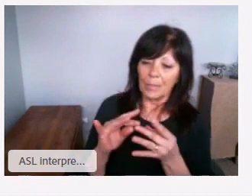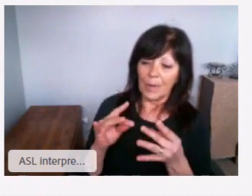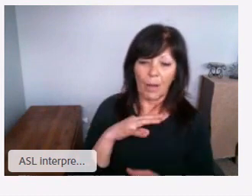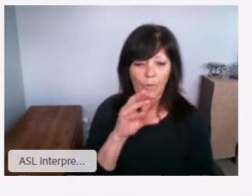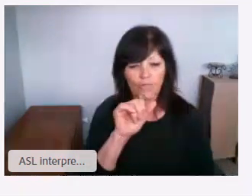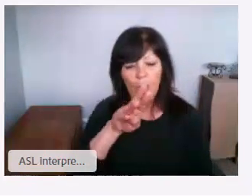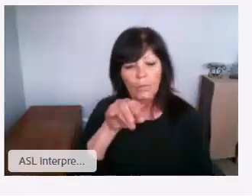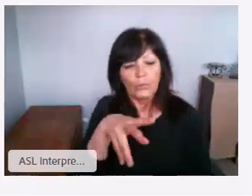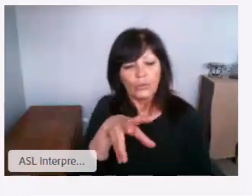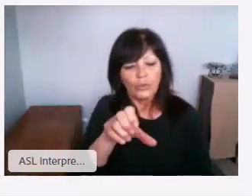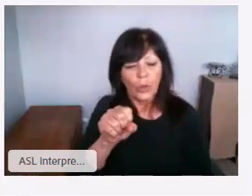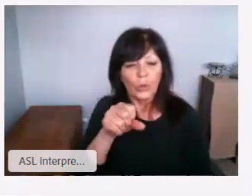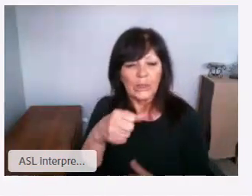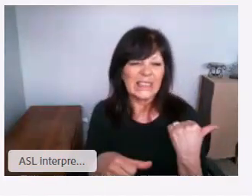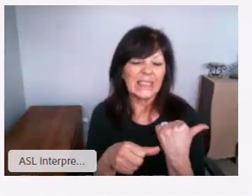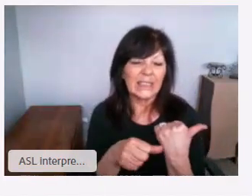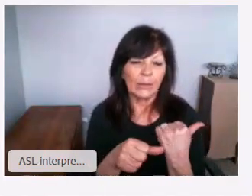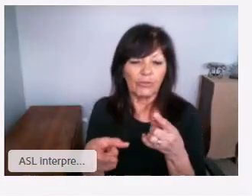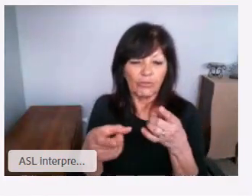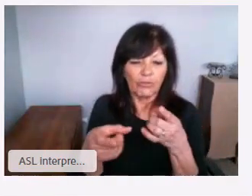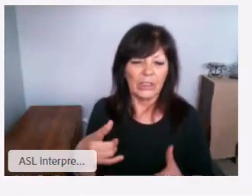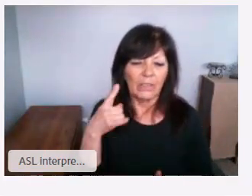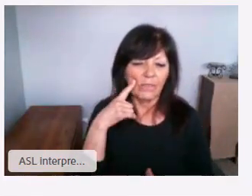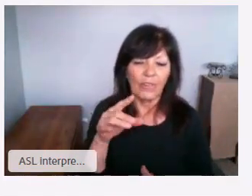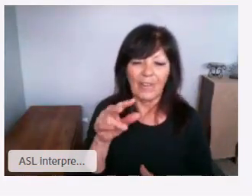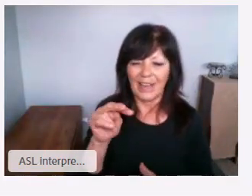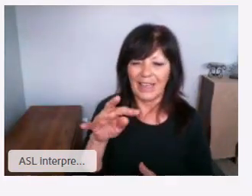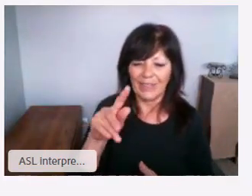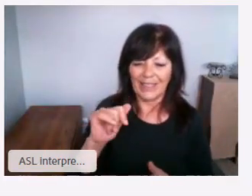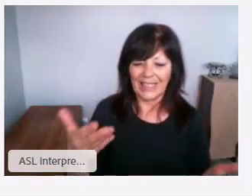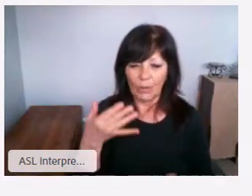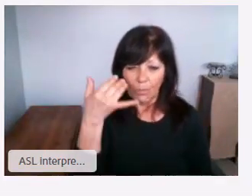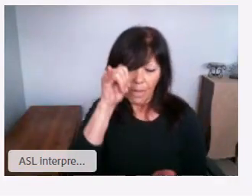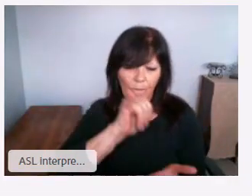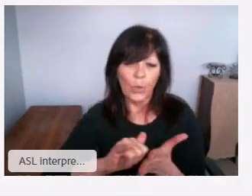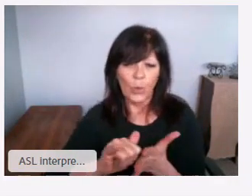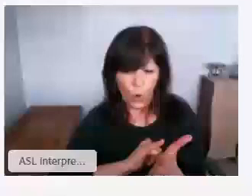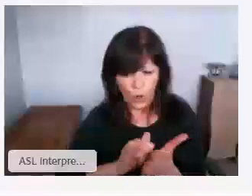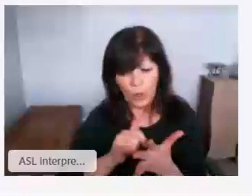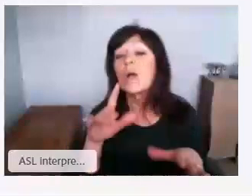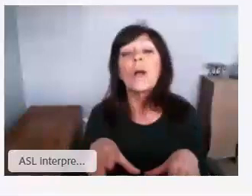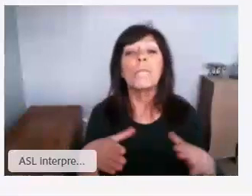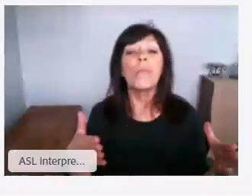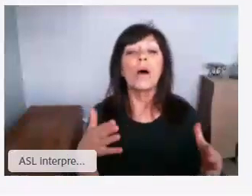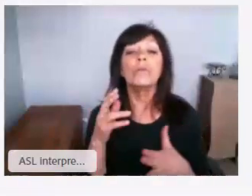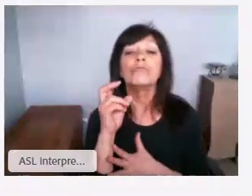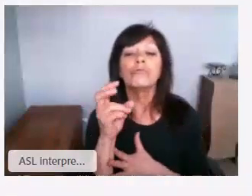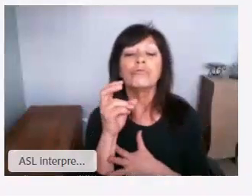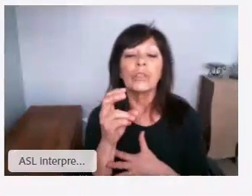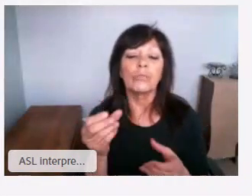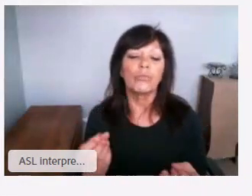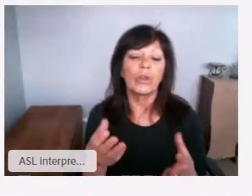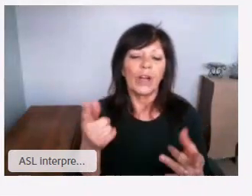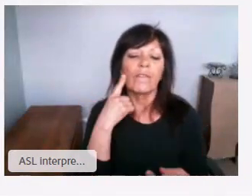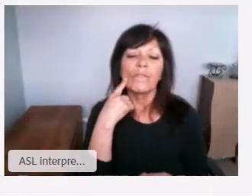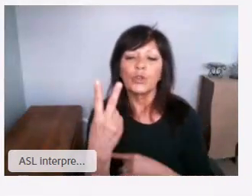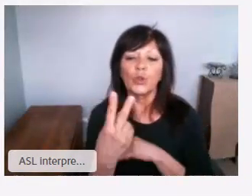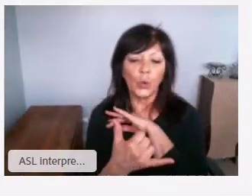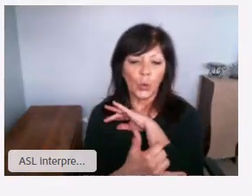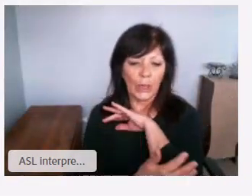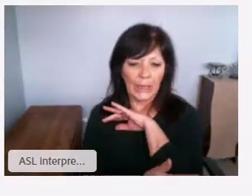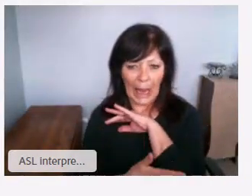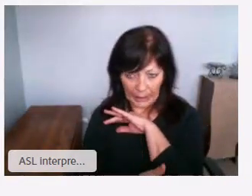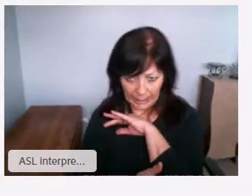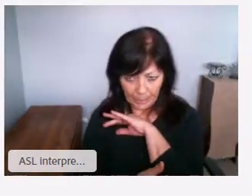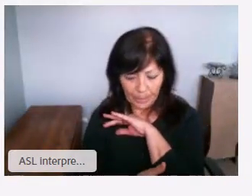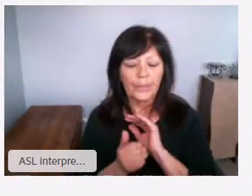Deputy Director for Public Transit at NFTA here in Buffalo, New York. We are the public transit provider for a two-county region. As